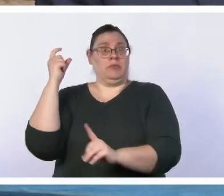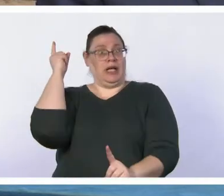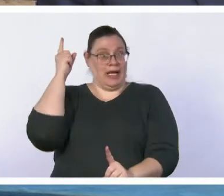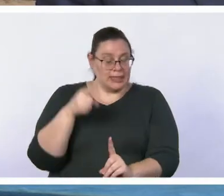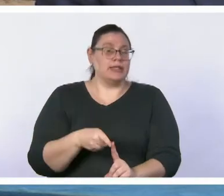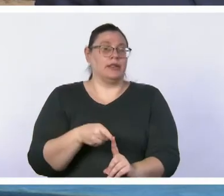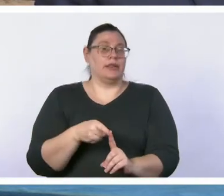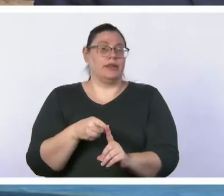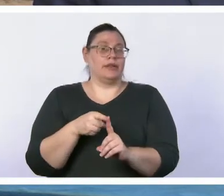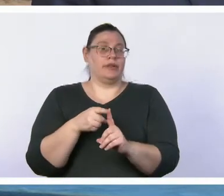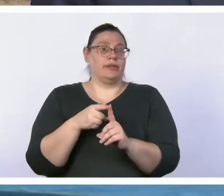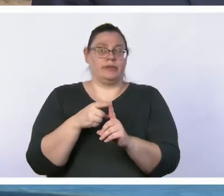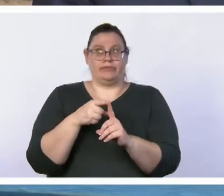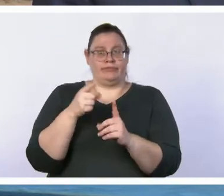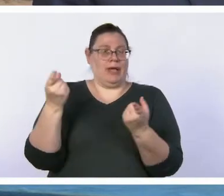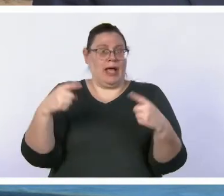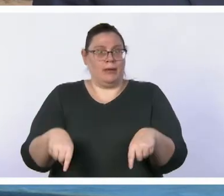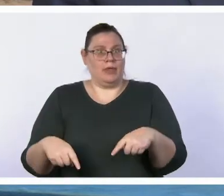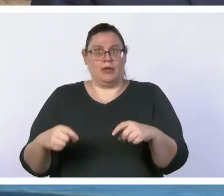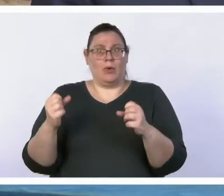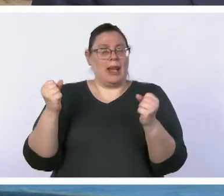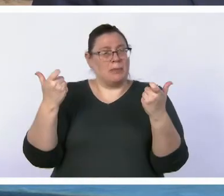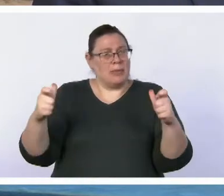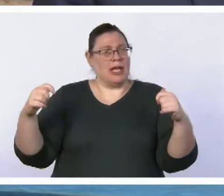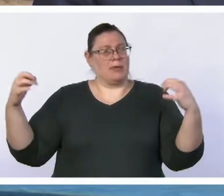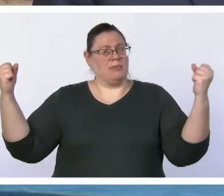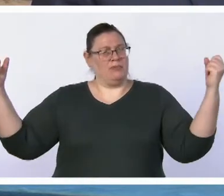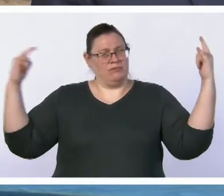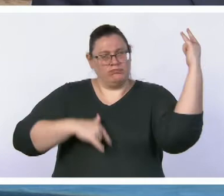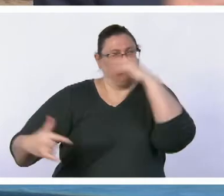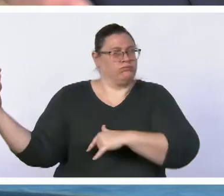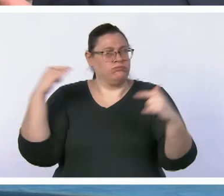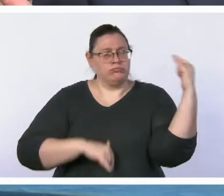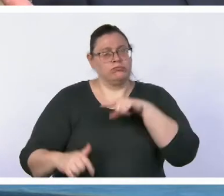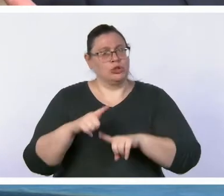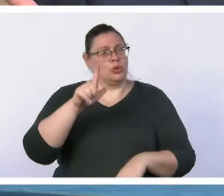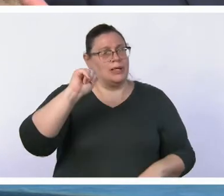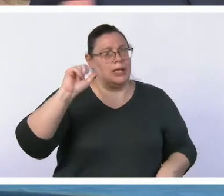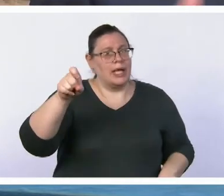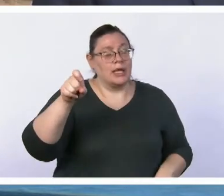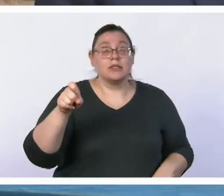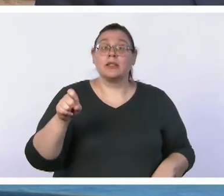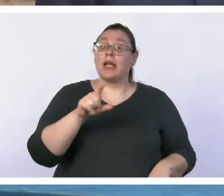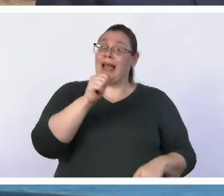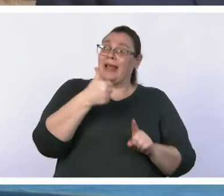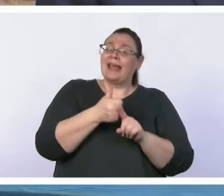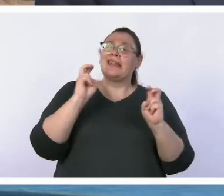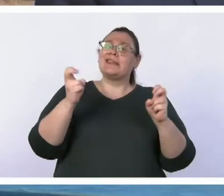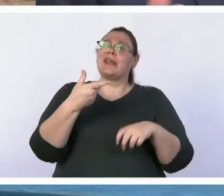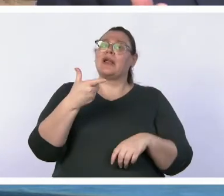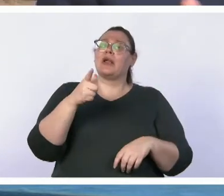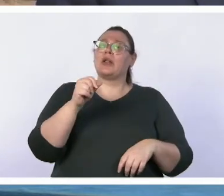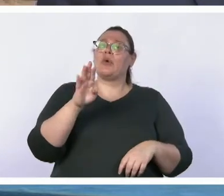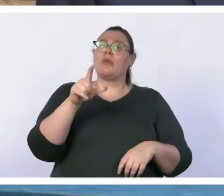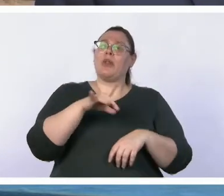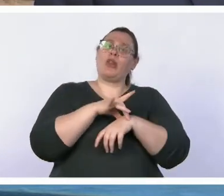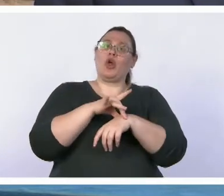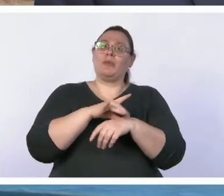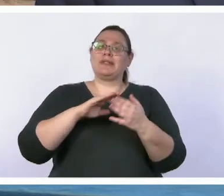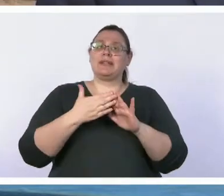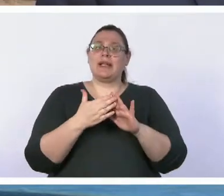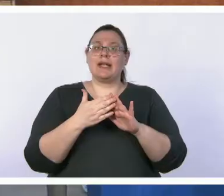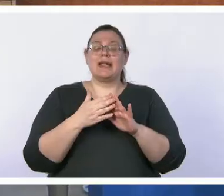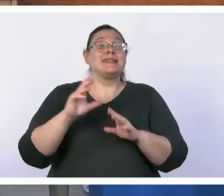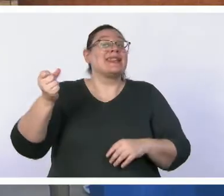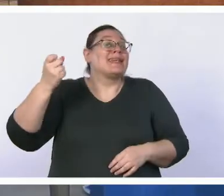for traffic through the airport. So Los Angeles is a global city. It's the capital of the Pacific